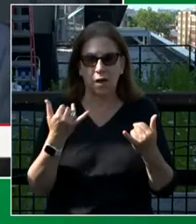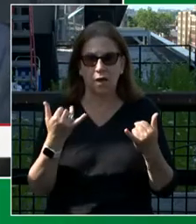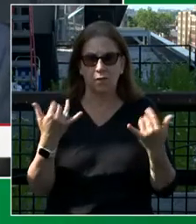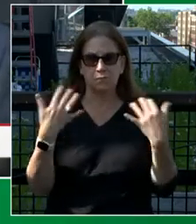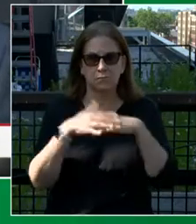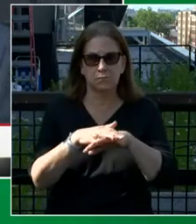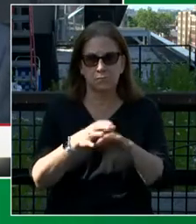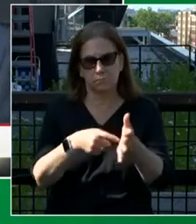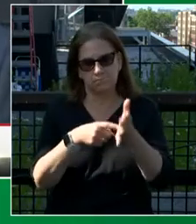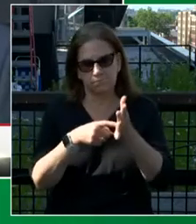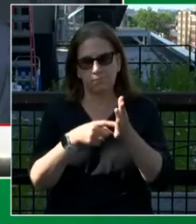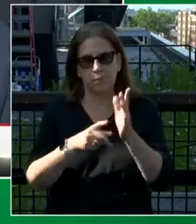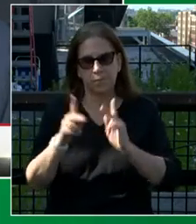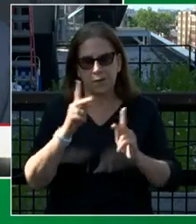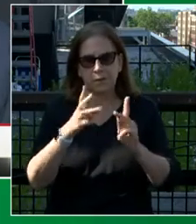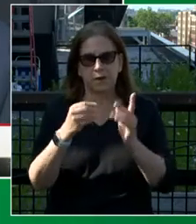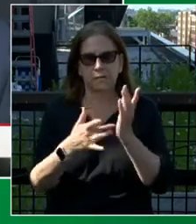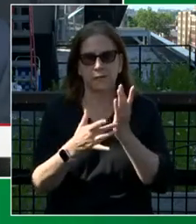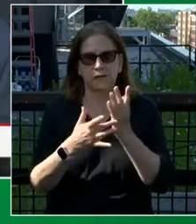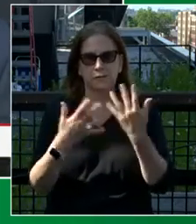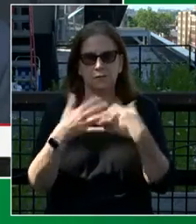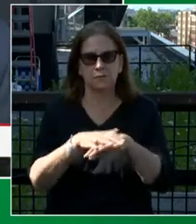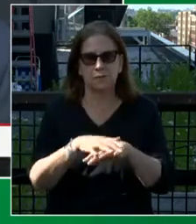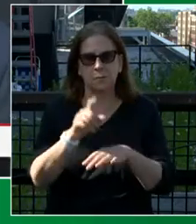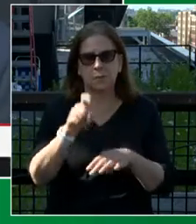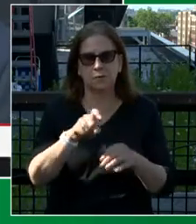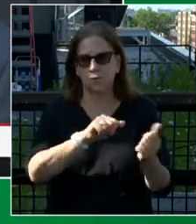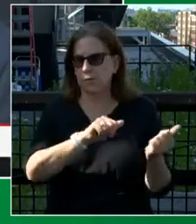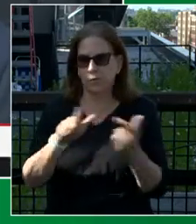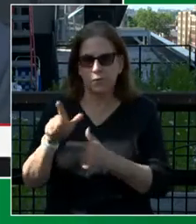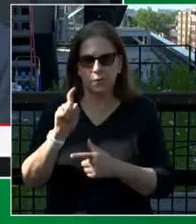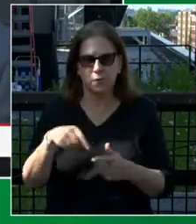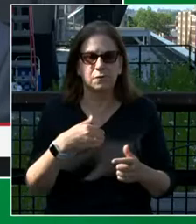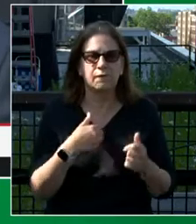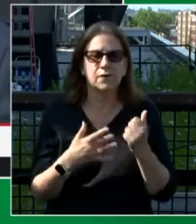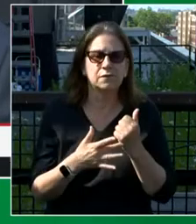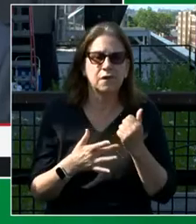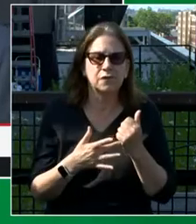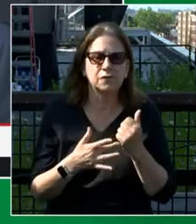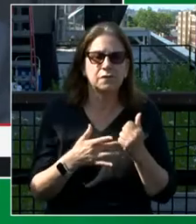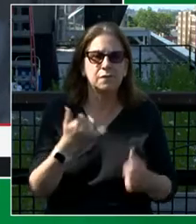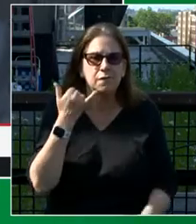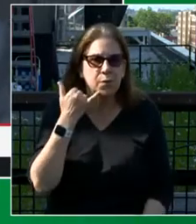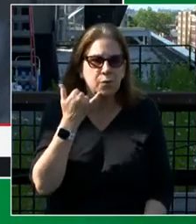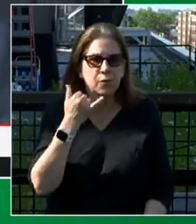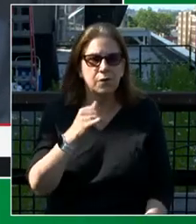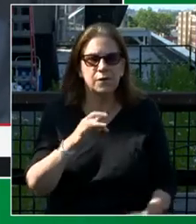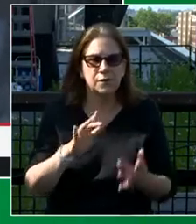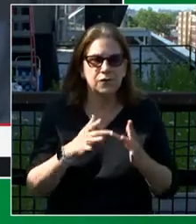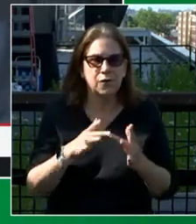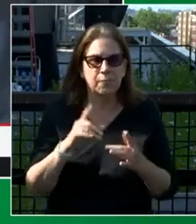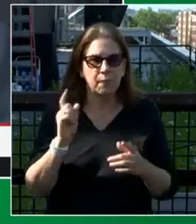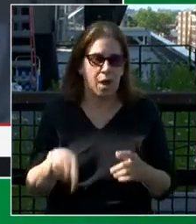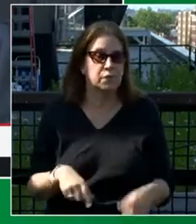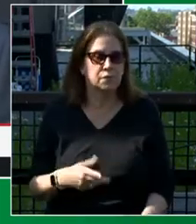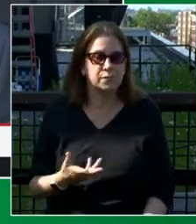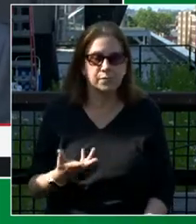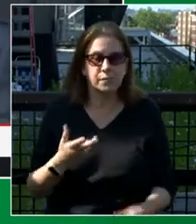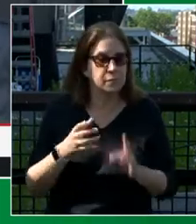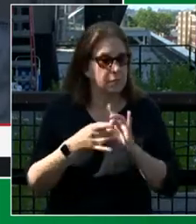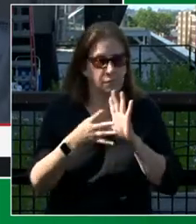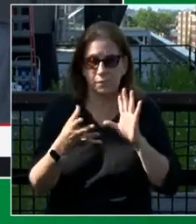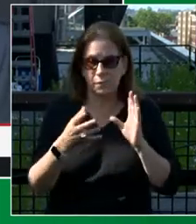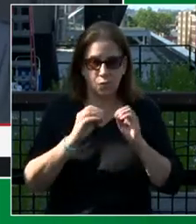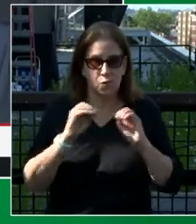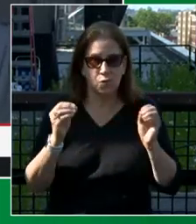we say to ourselves, well, why didn't we do that before? Why did it take a crisis for us to actually begin doing this? And so you're absolutely right.